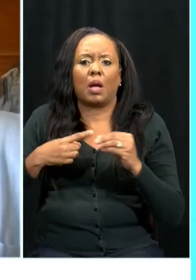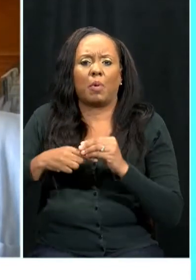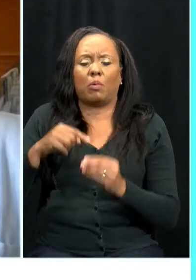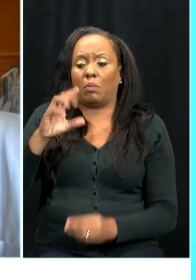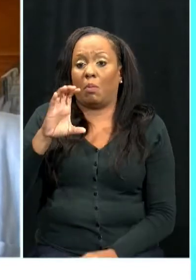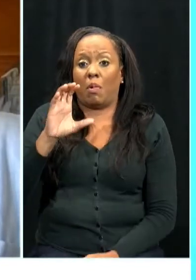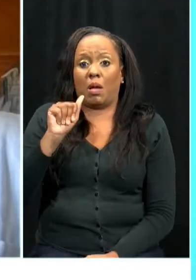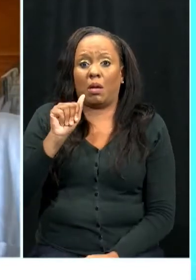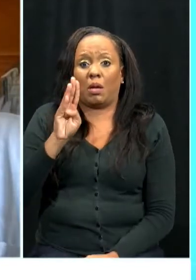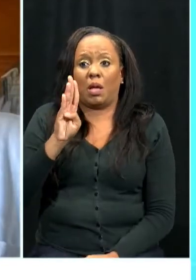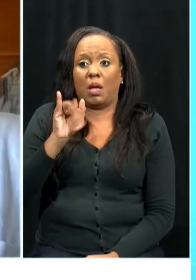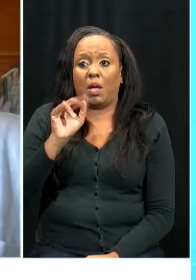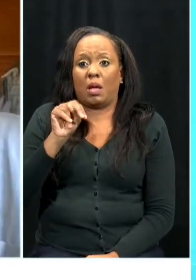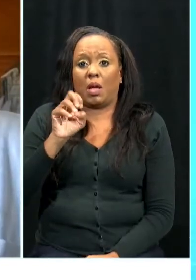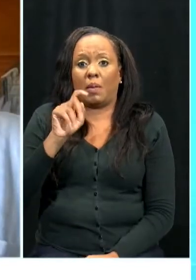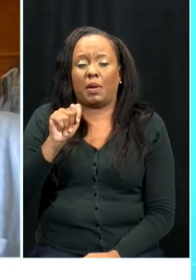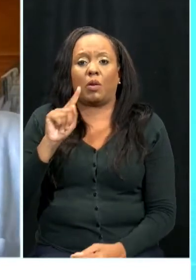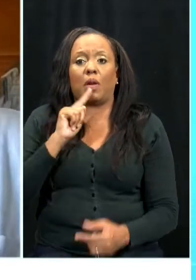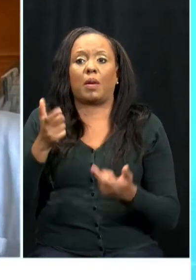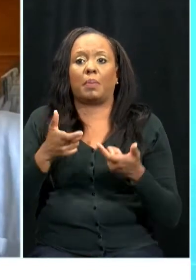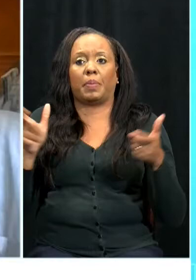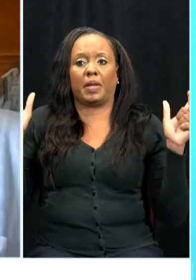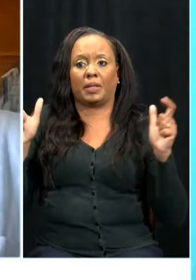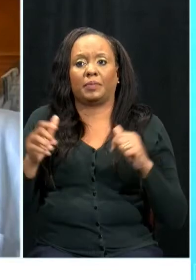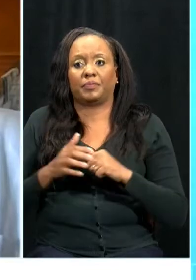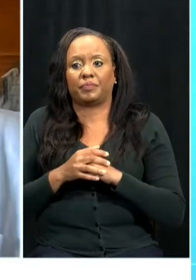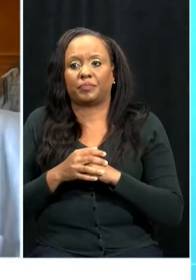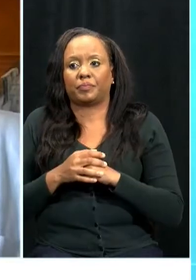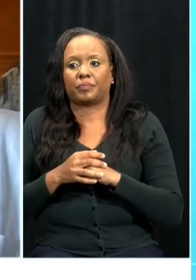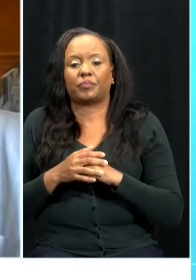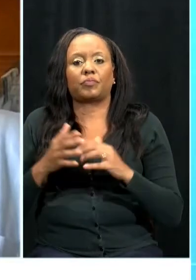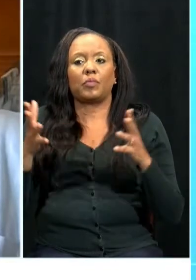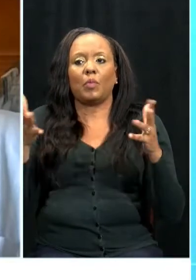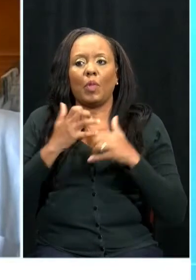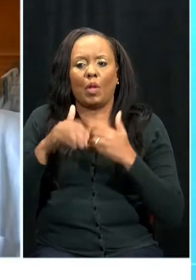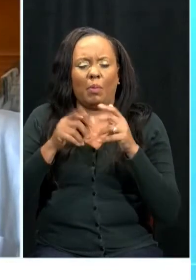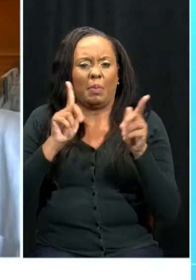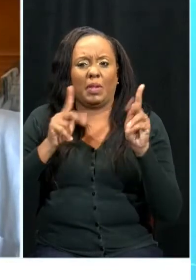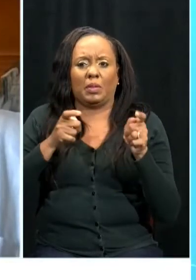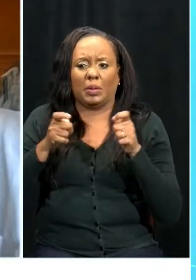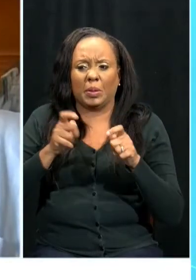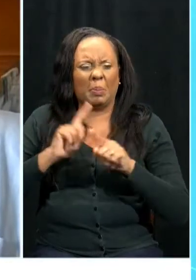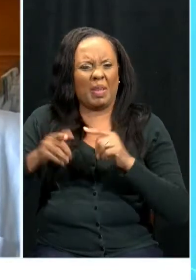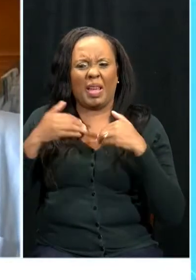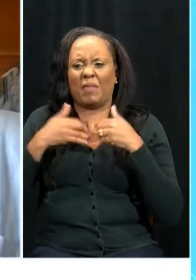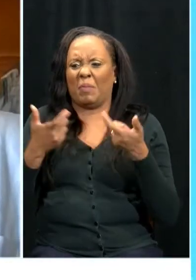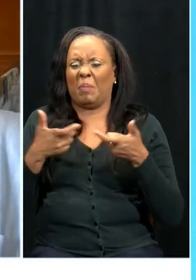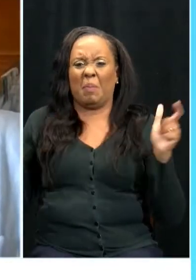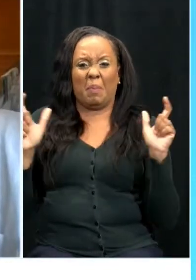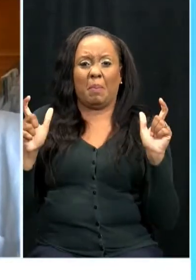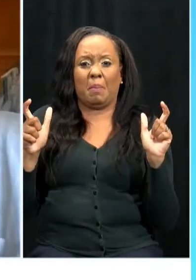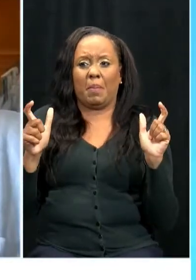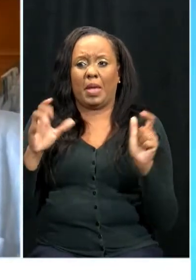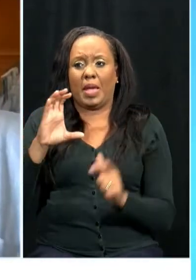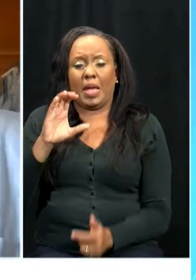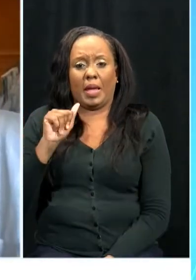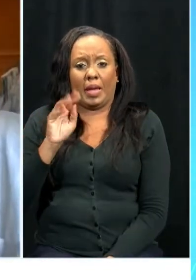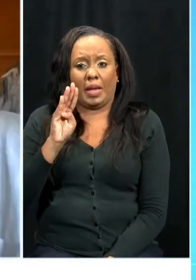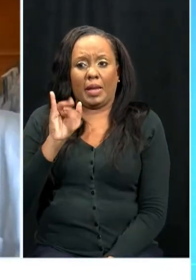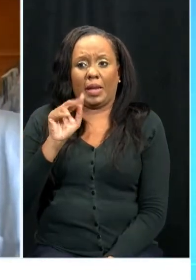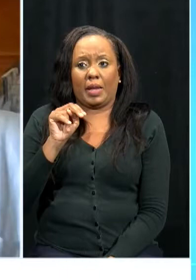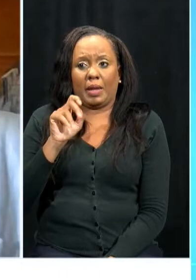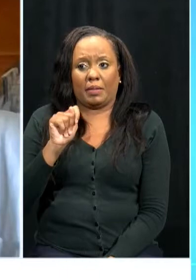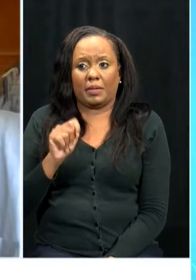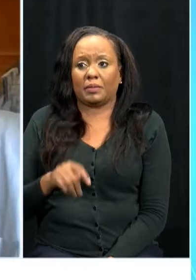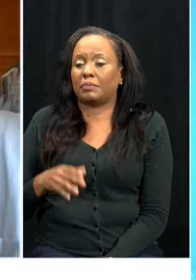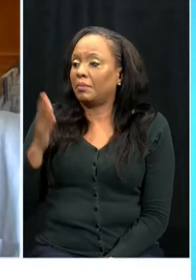Here we were in a situation where you were telling everybody to tighten their belt, but yet you've got this big cabinet. Yeah, but the size did not change.